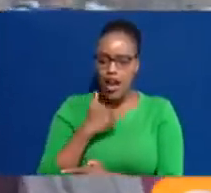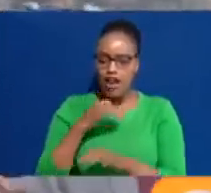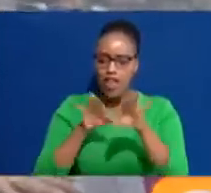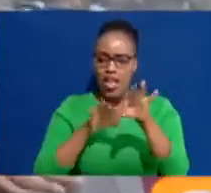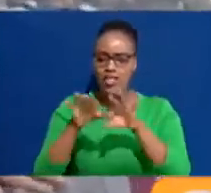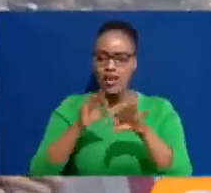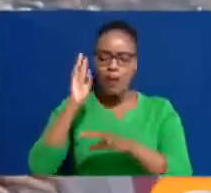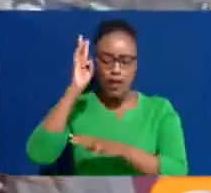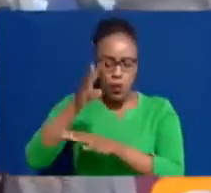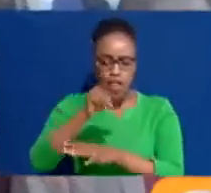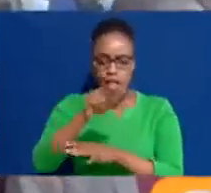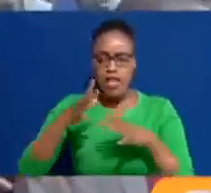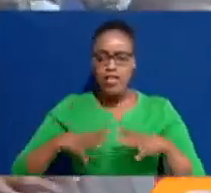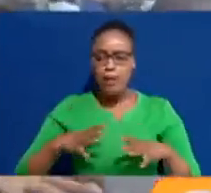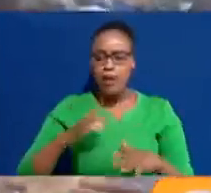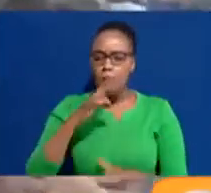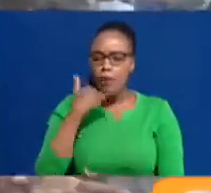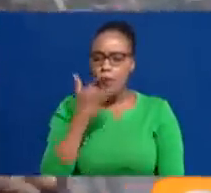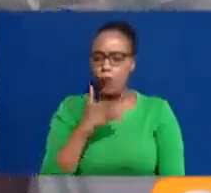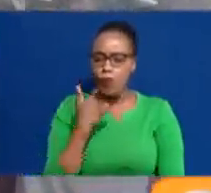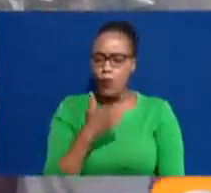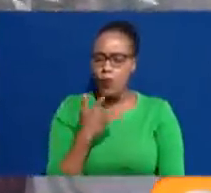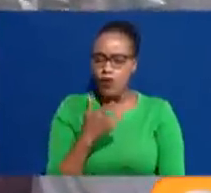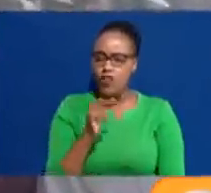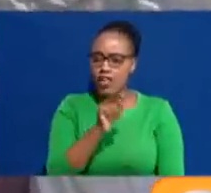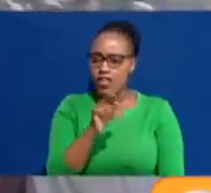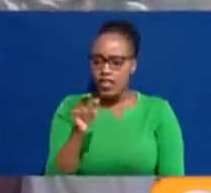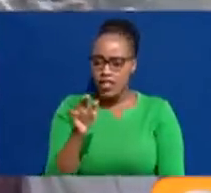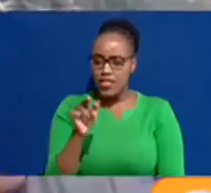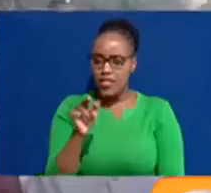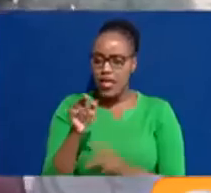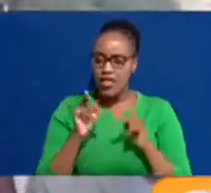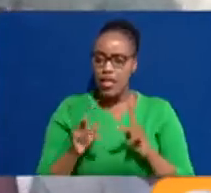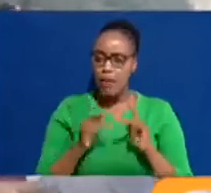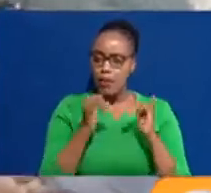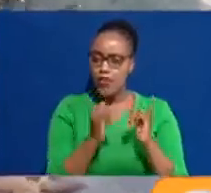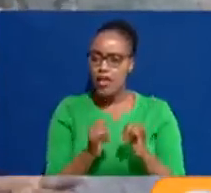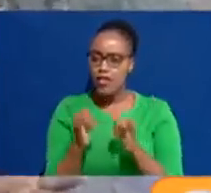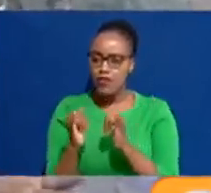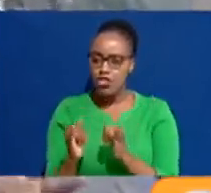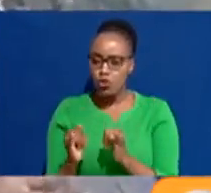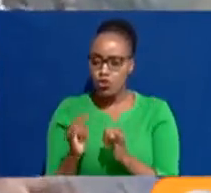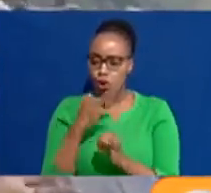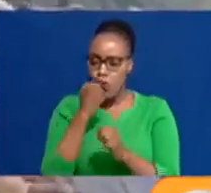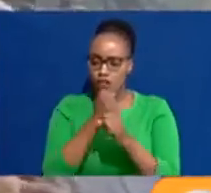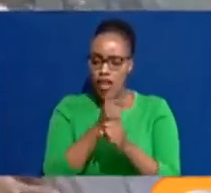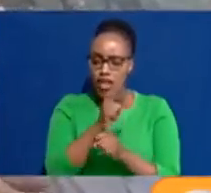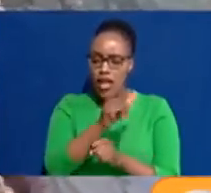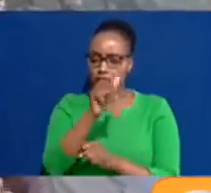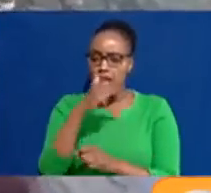tutawaeleza hawa ndio wali apply, hawa ndio wamepita, hawa hawaja apply,